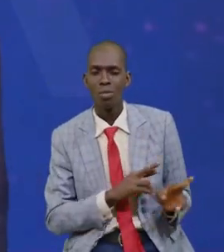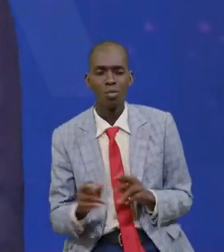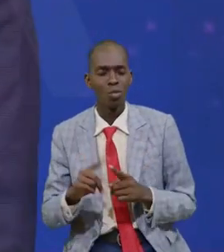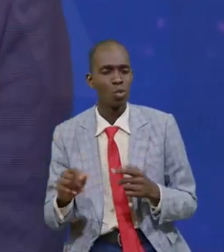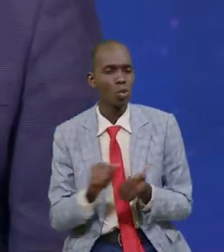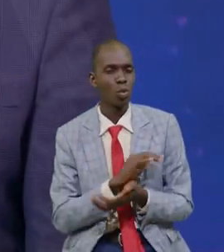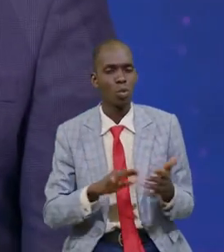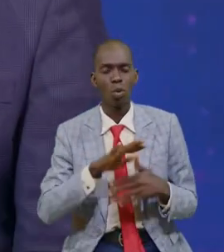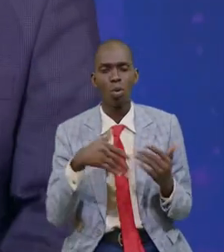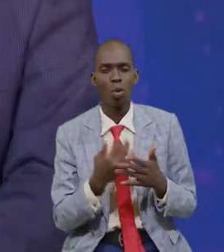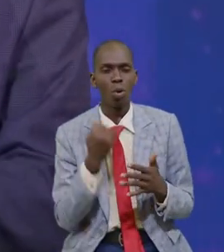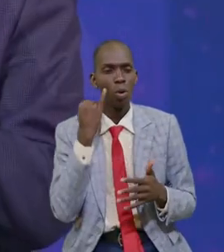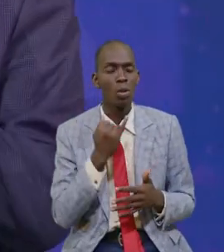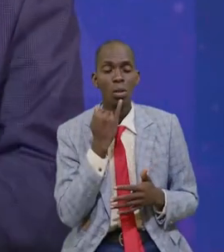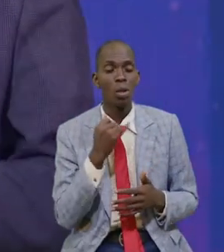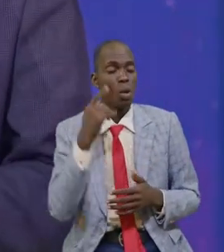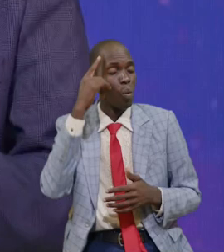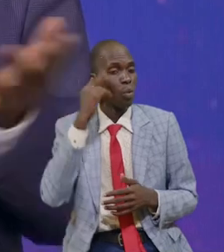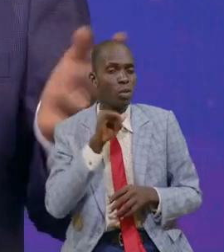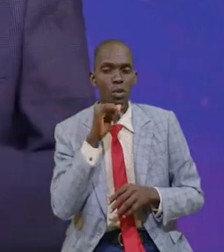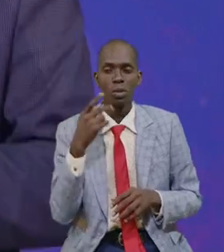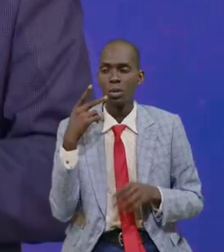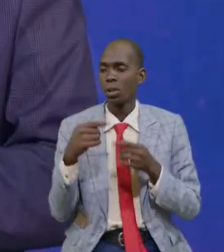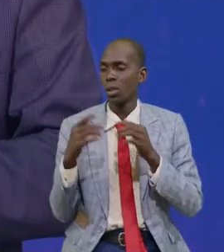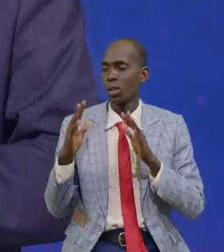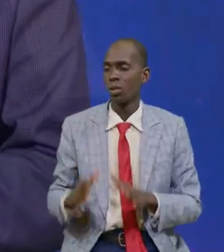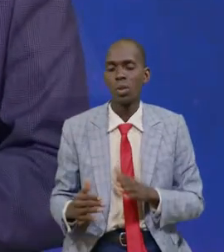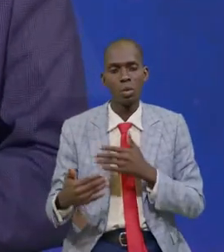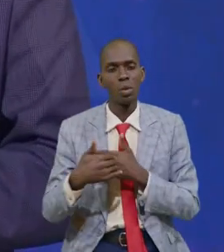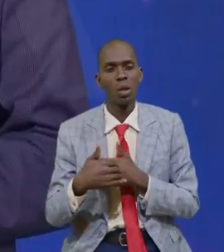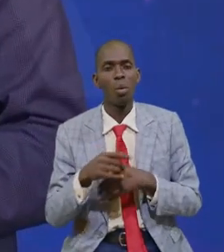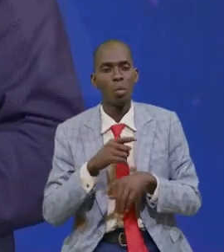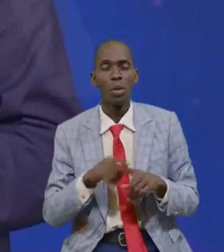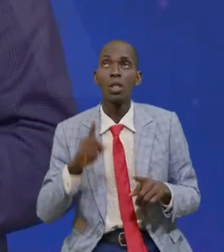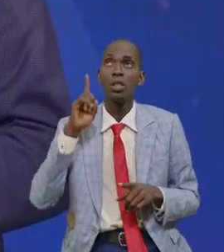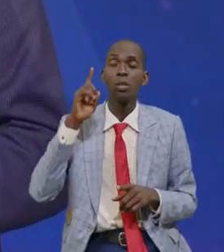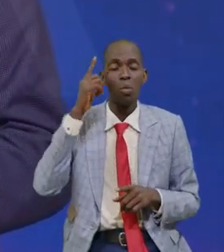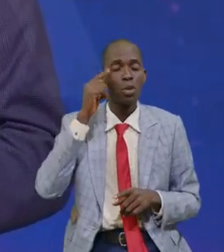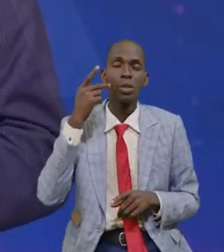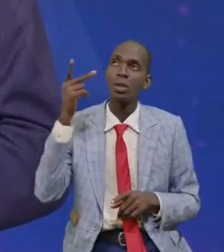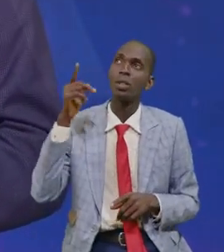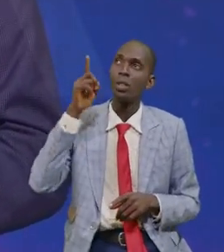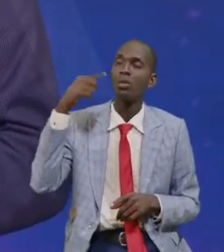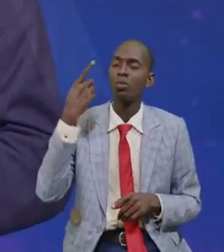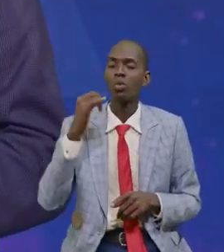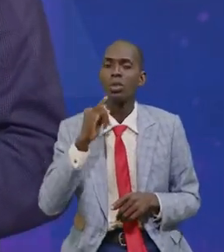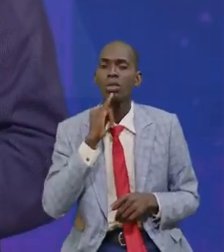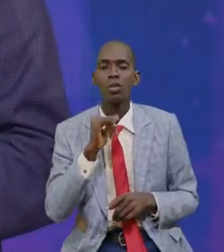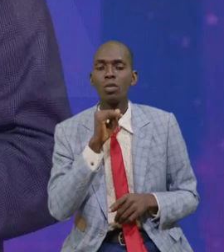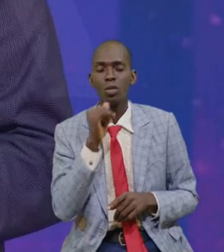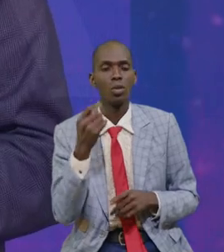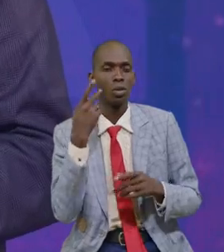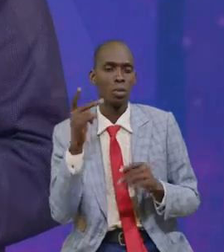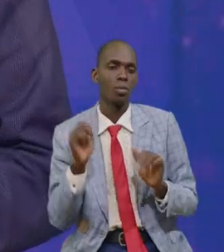He didn't see the Amalekites. He saw him who is invisible. You know our problem? We see